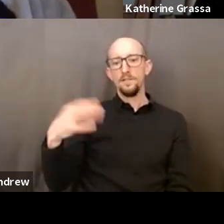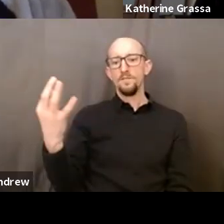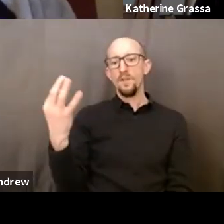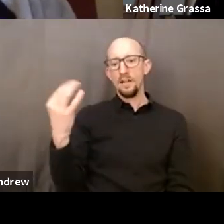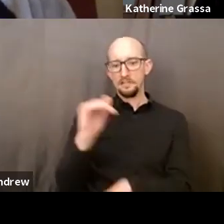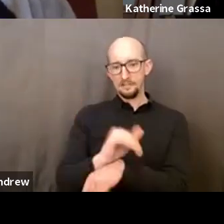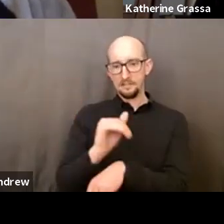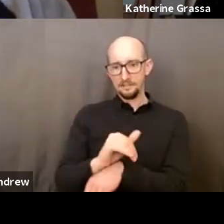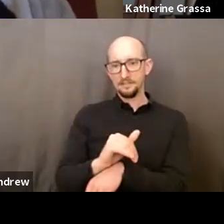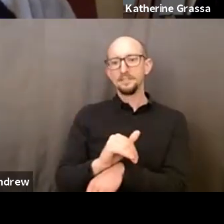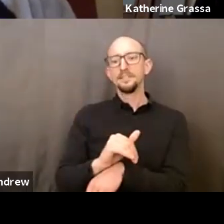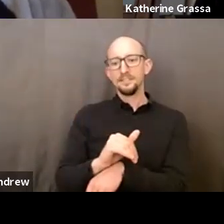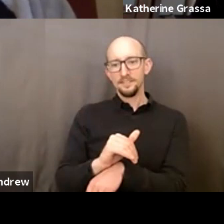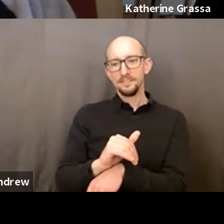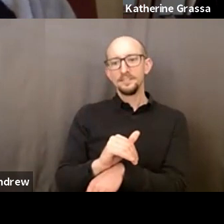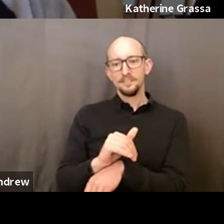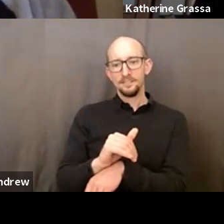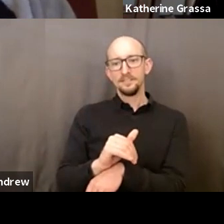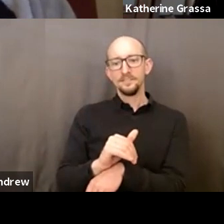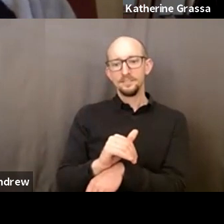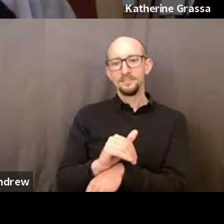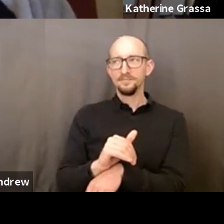weekend for public comment.